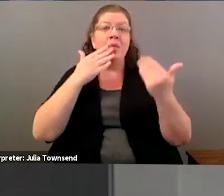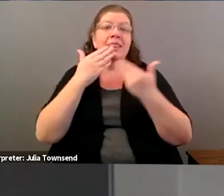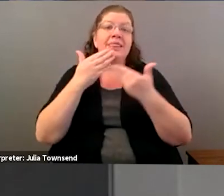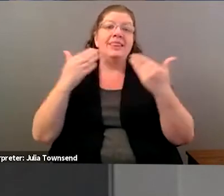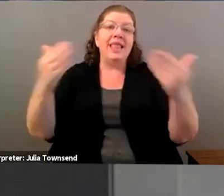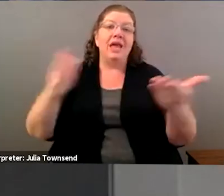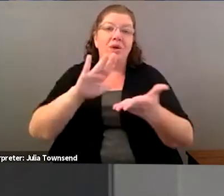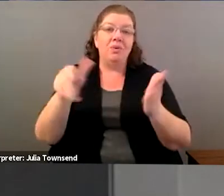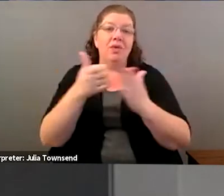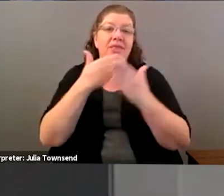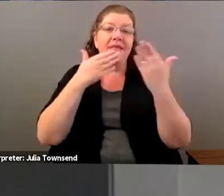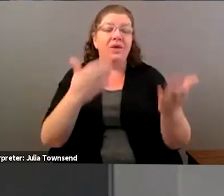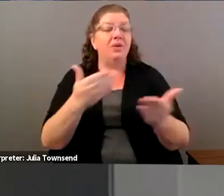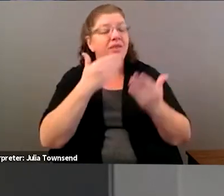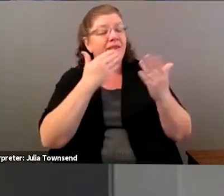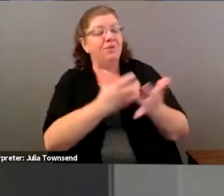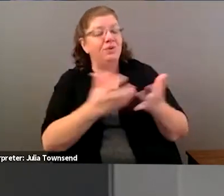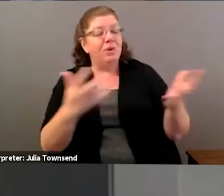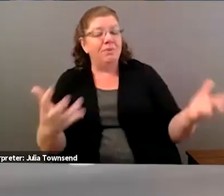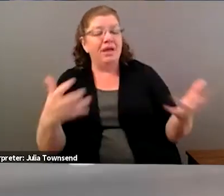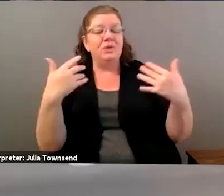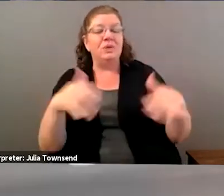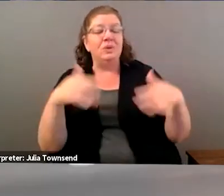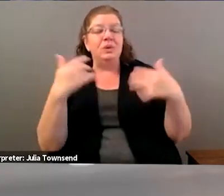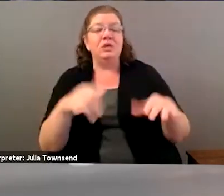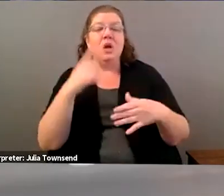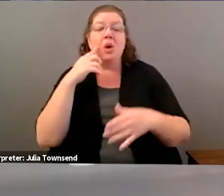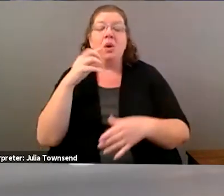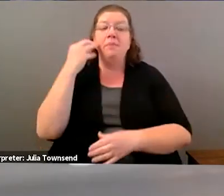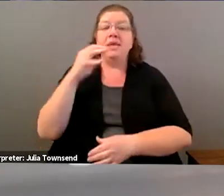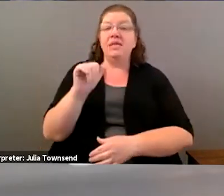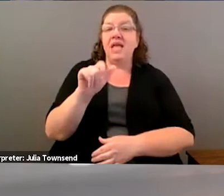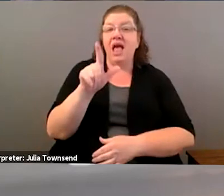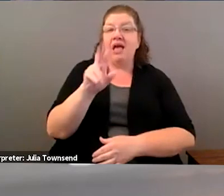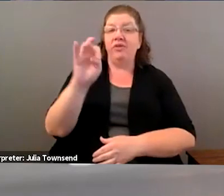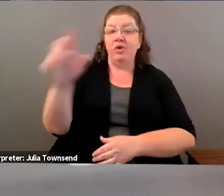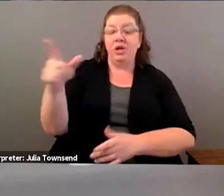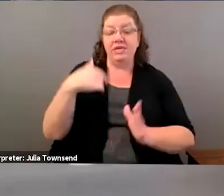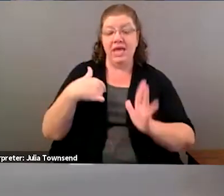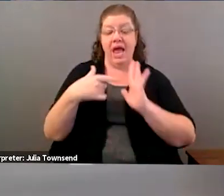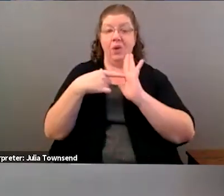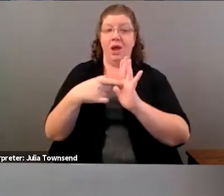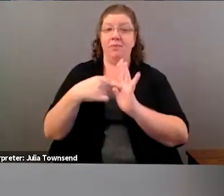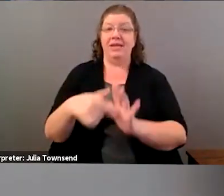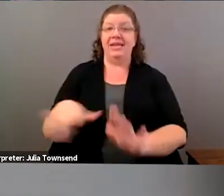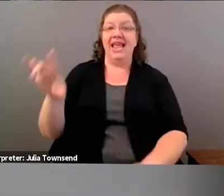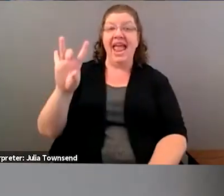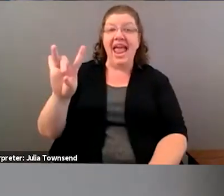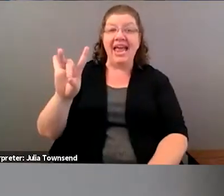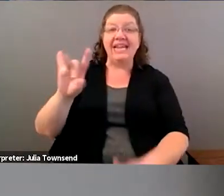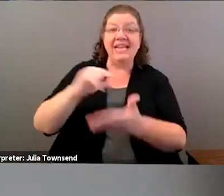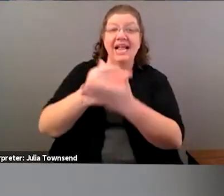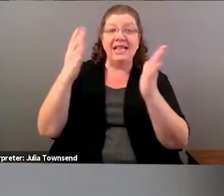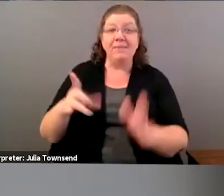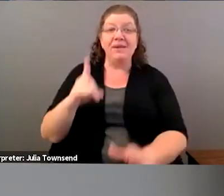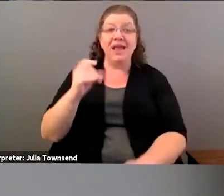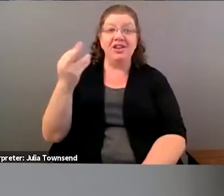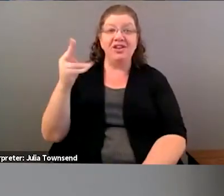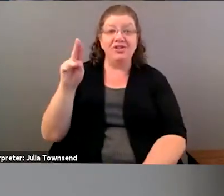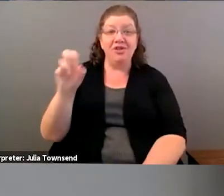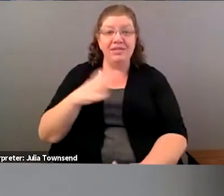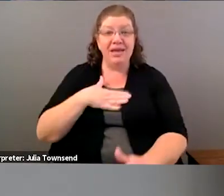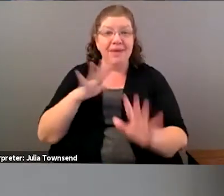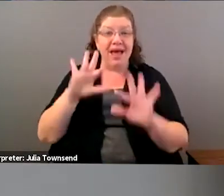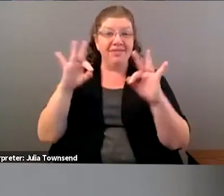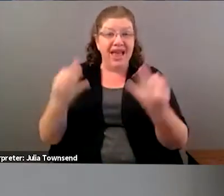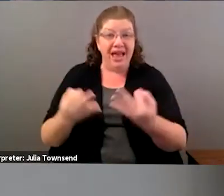Thank you so much. Well, Ms. Alvarez, I represent 8 alumni dons in my family.